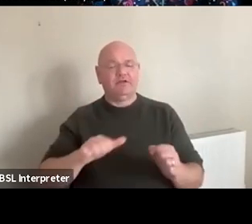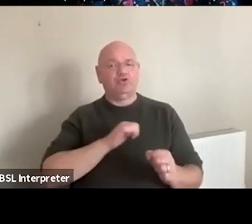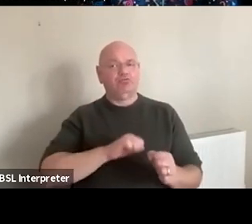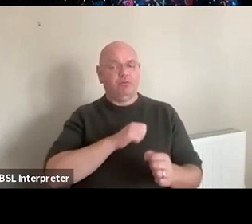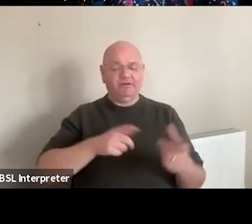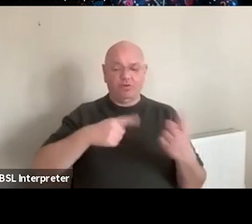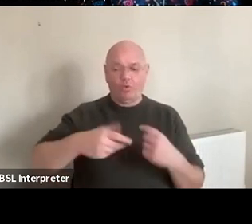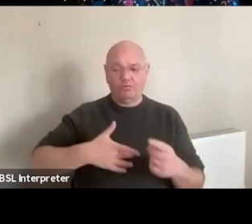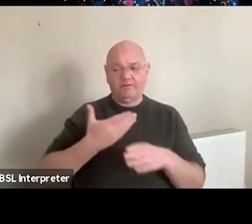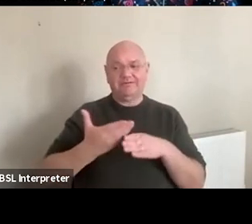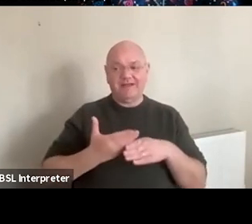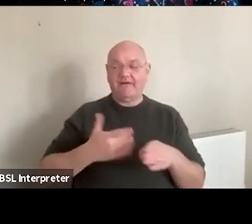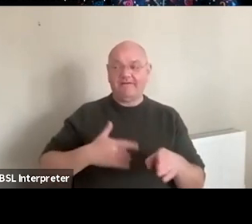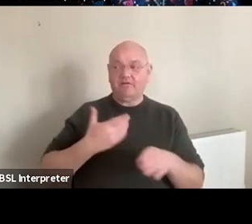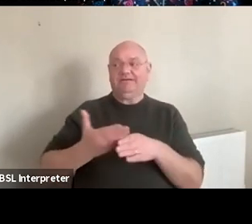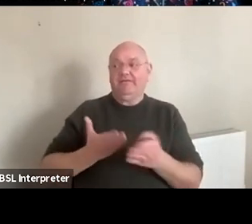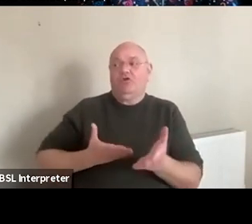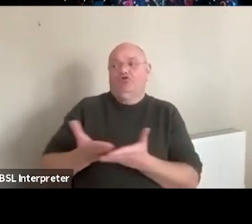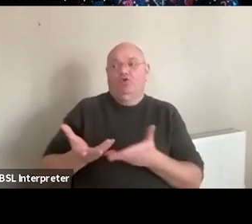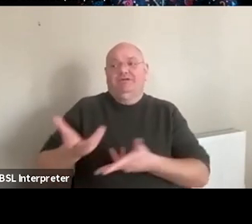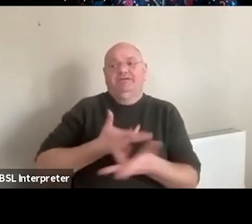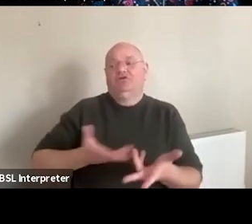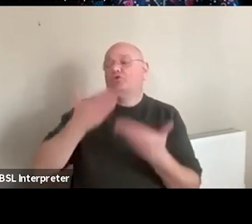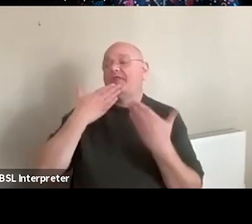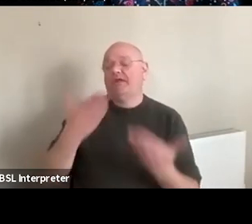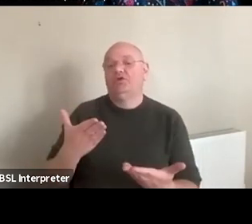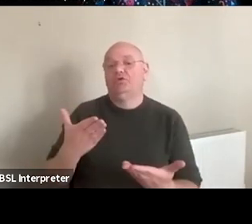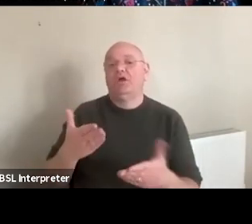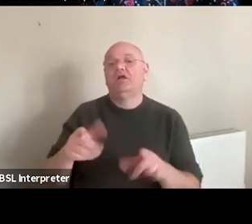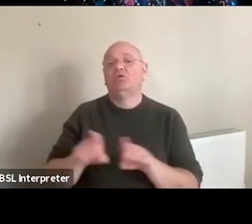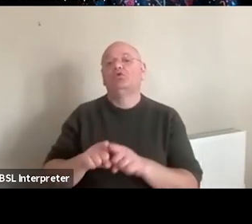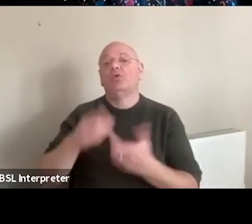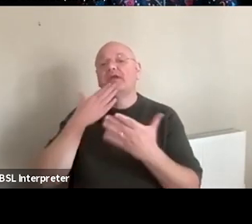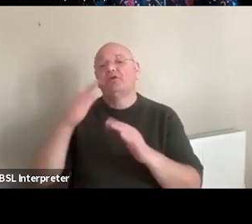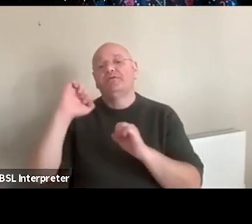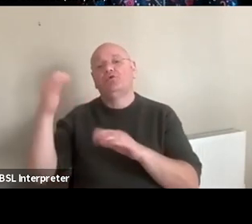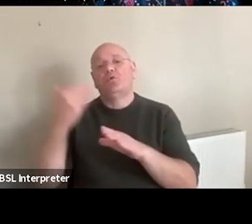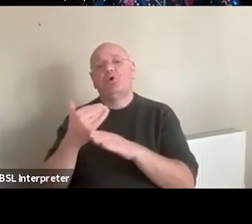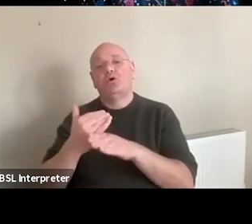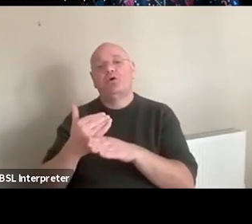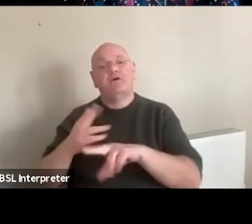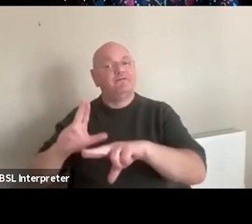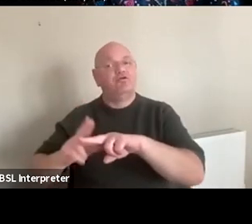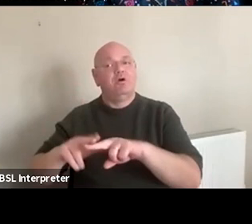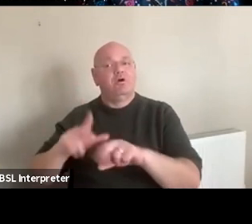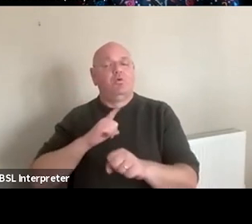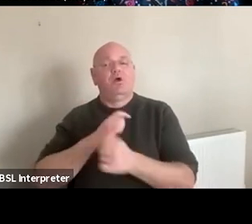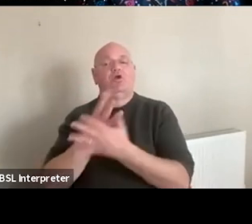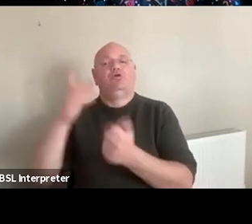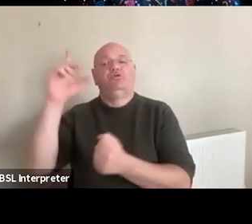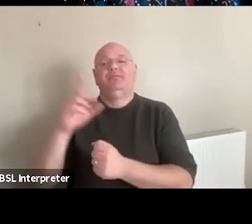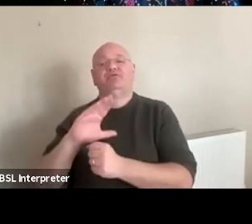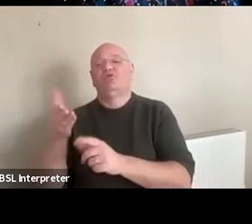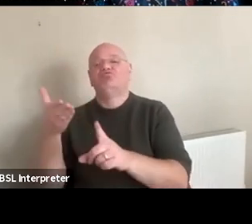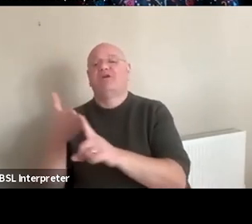that. Just all the work that you do, so much of it that a lot of people don't recognize, don't see, the work that you